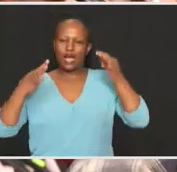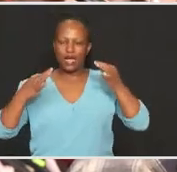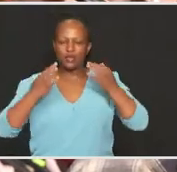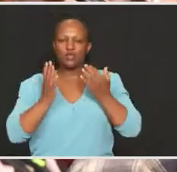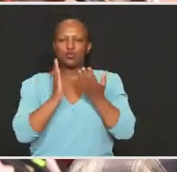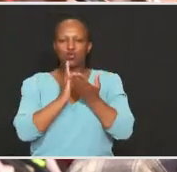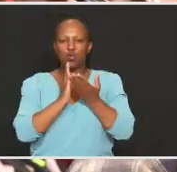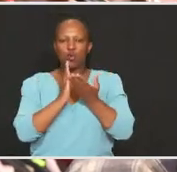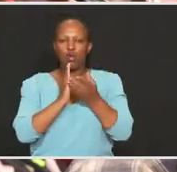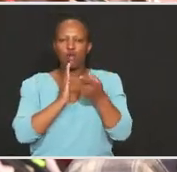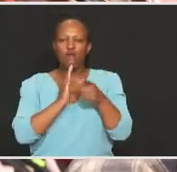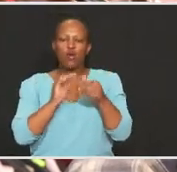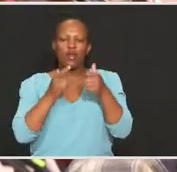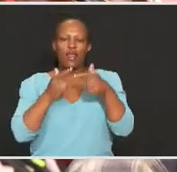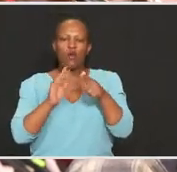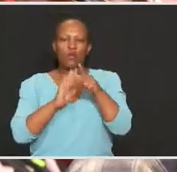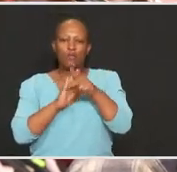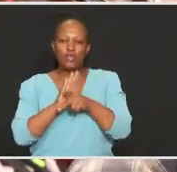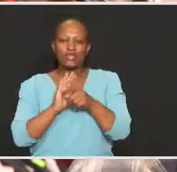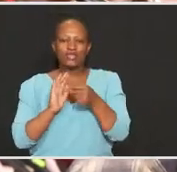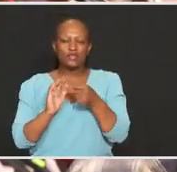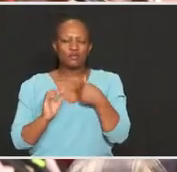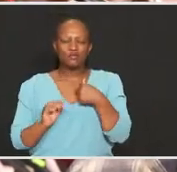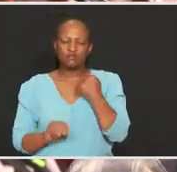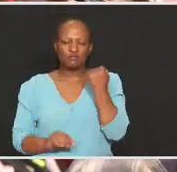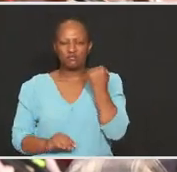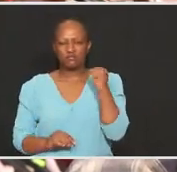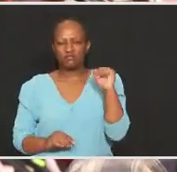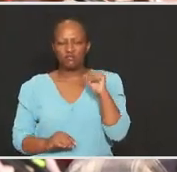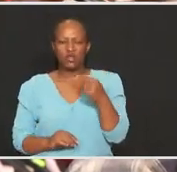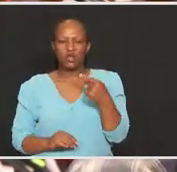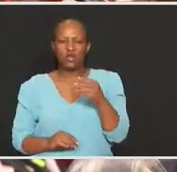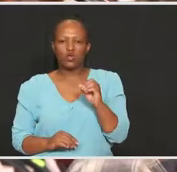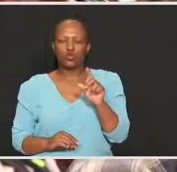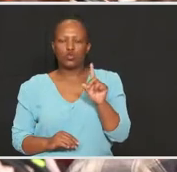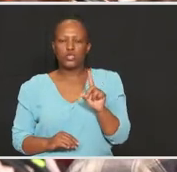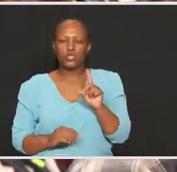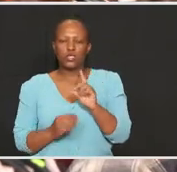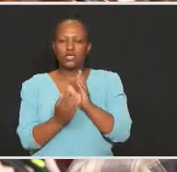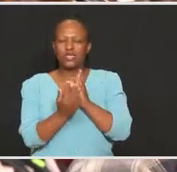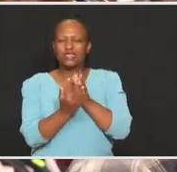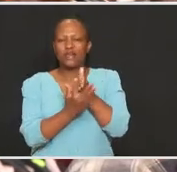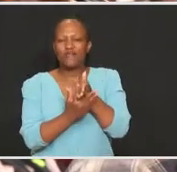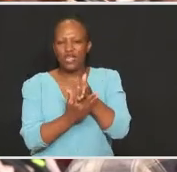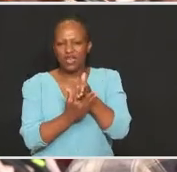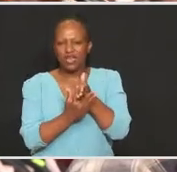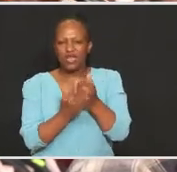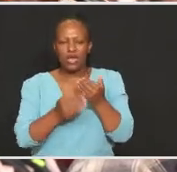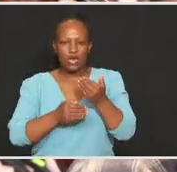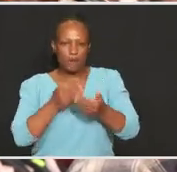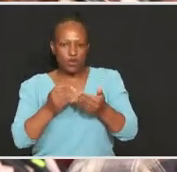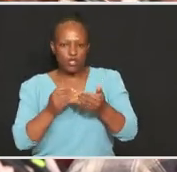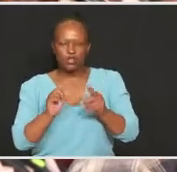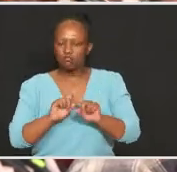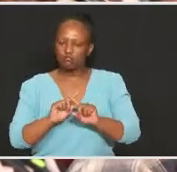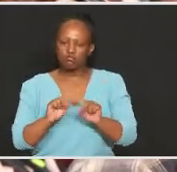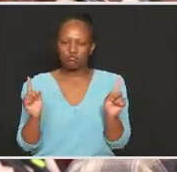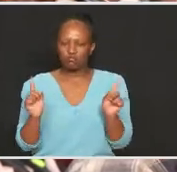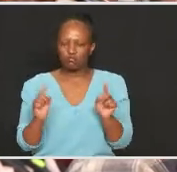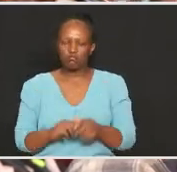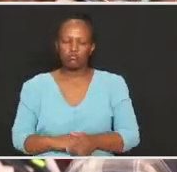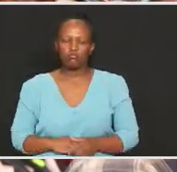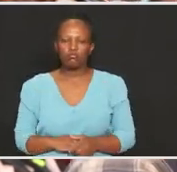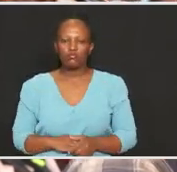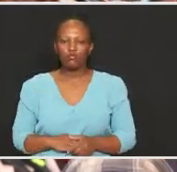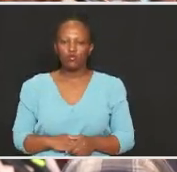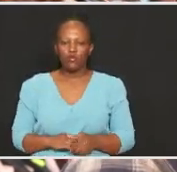policy so we're against this thing that the hod can intervene in this whole process then